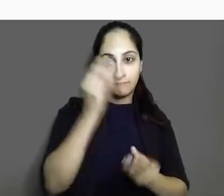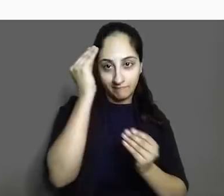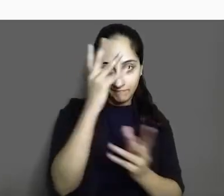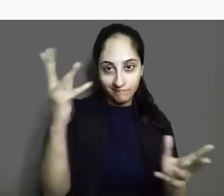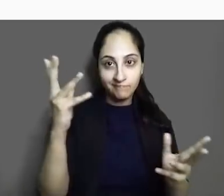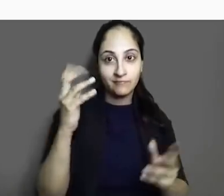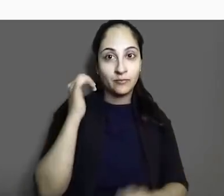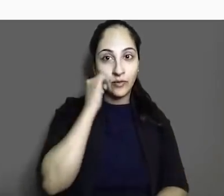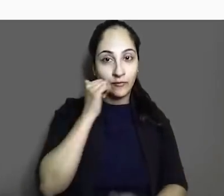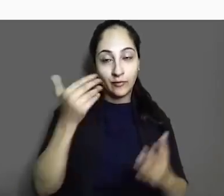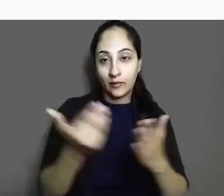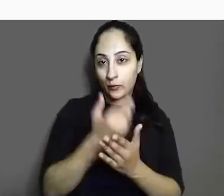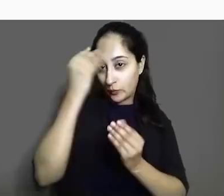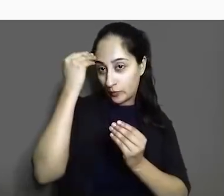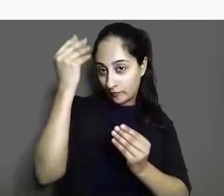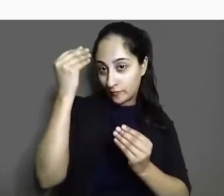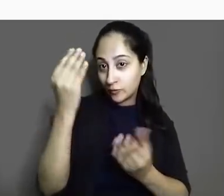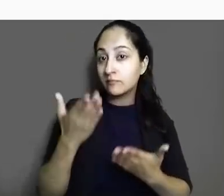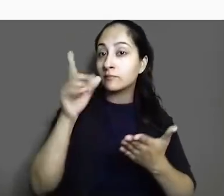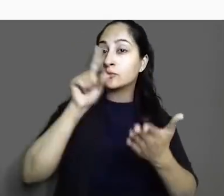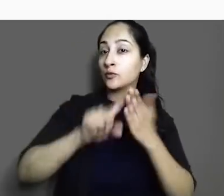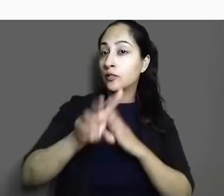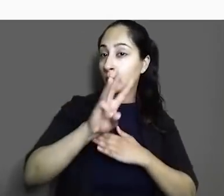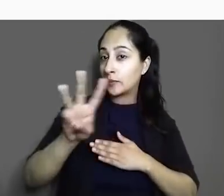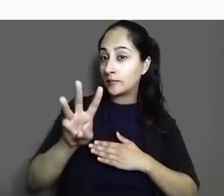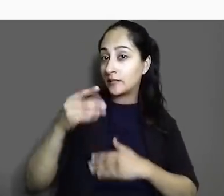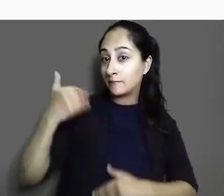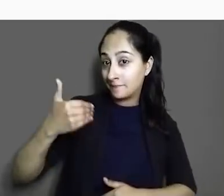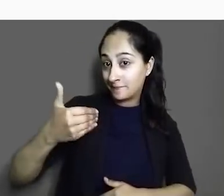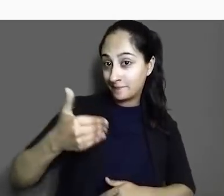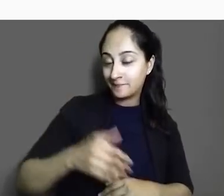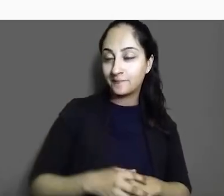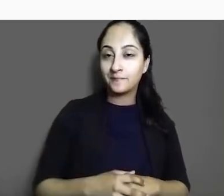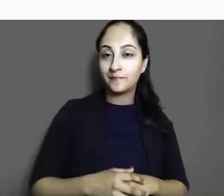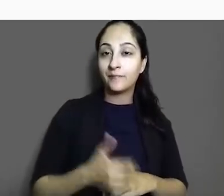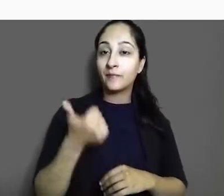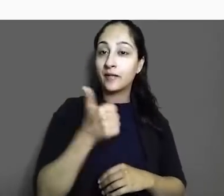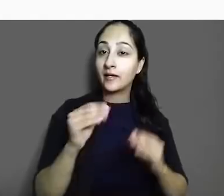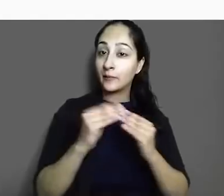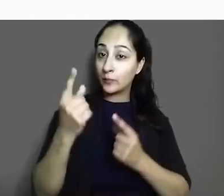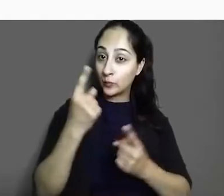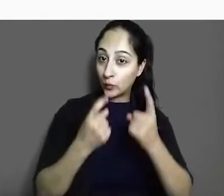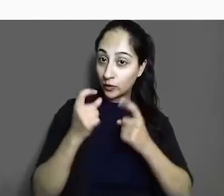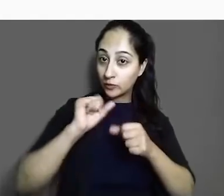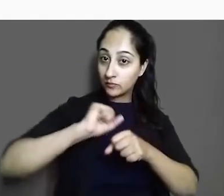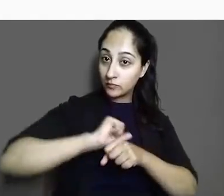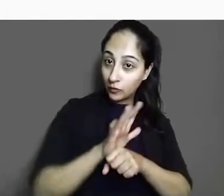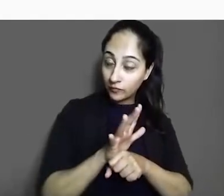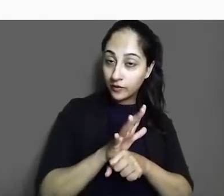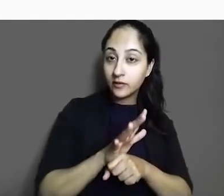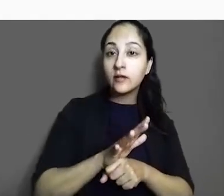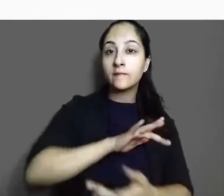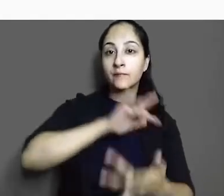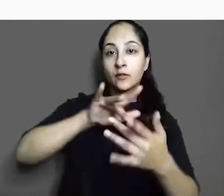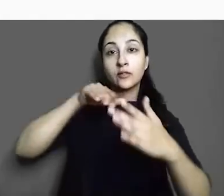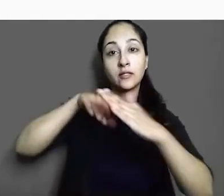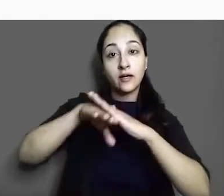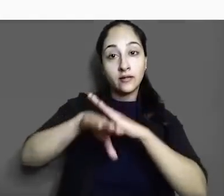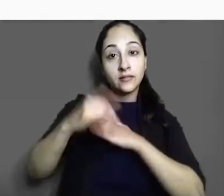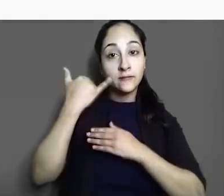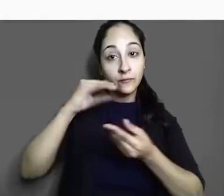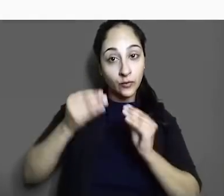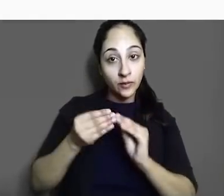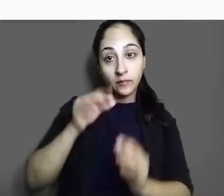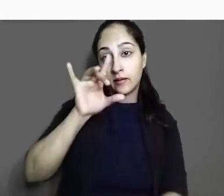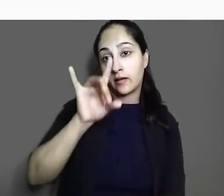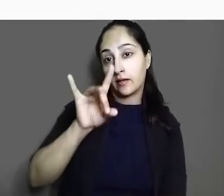there's always news developing around COVID-19. So stay tuned to that website. If you have other questions about COVID or the vaccine, remember you can reach